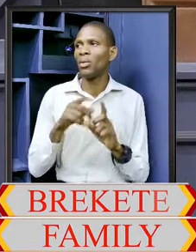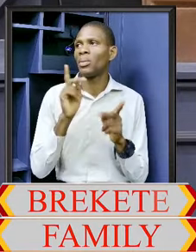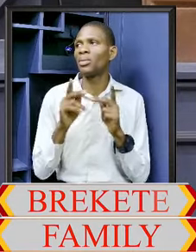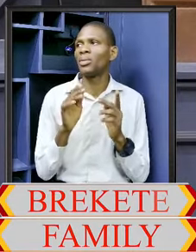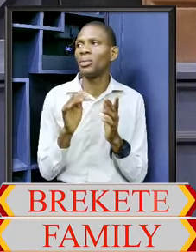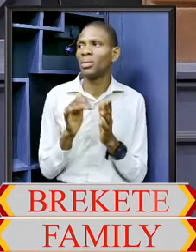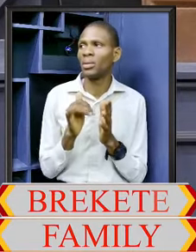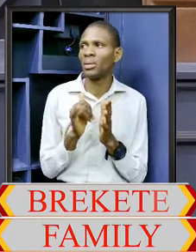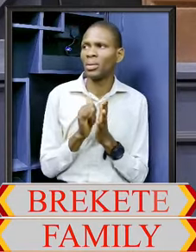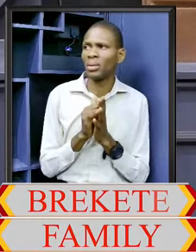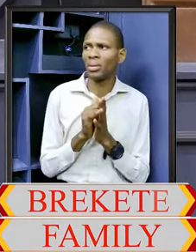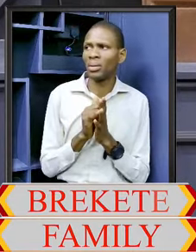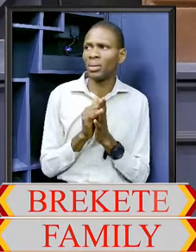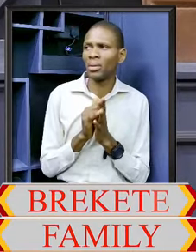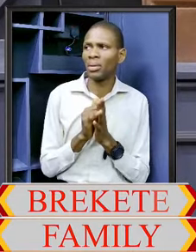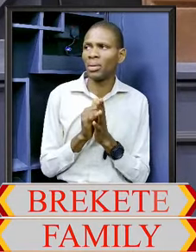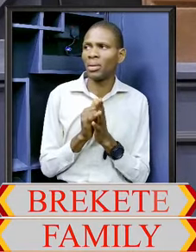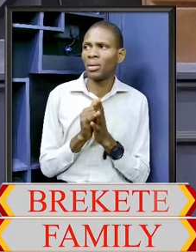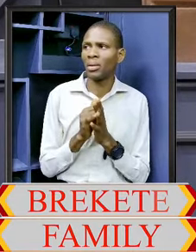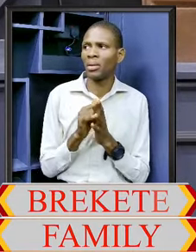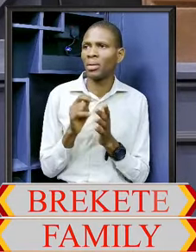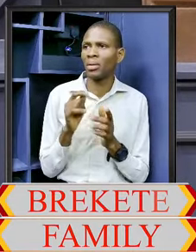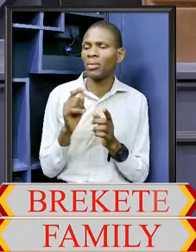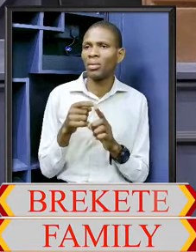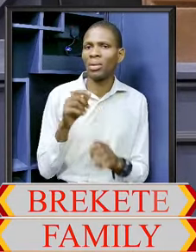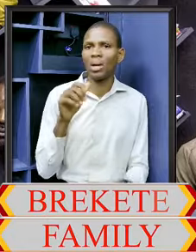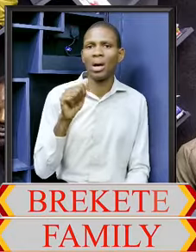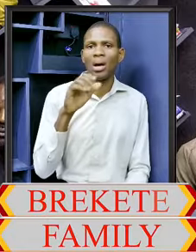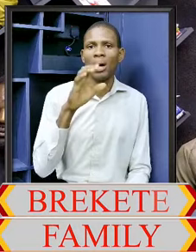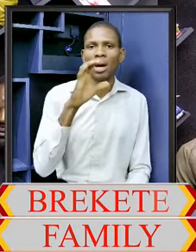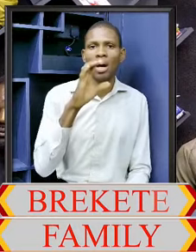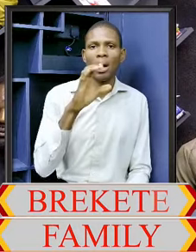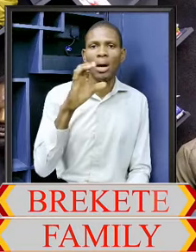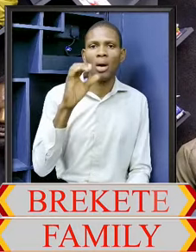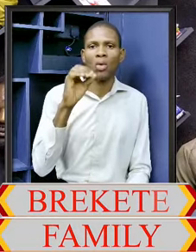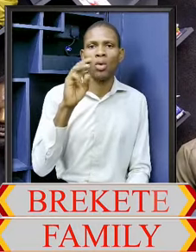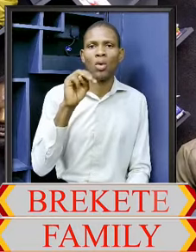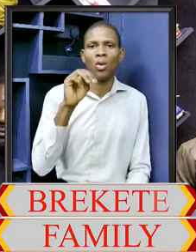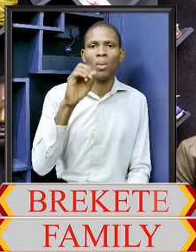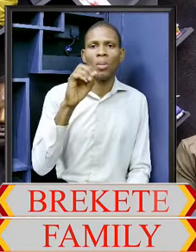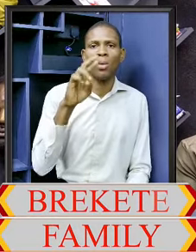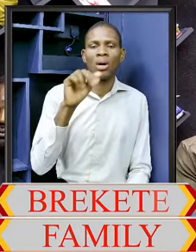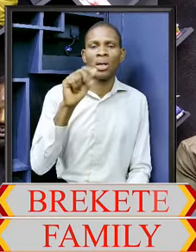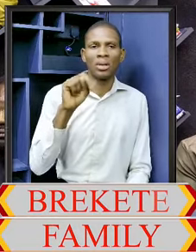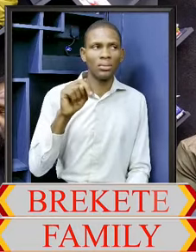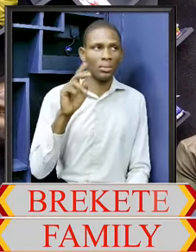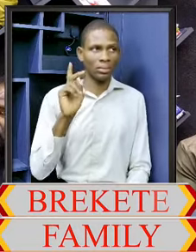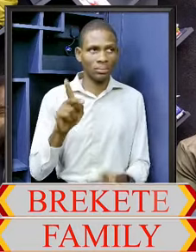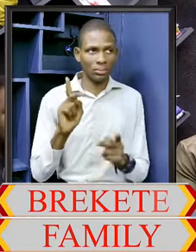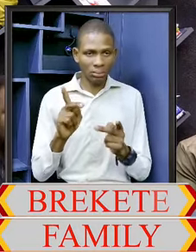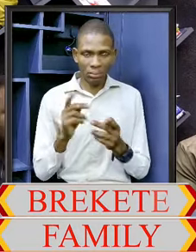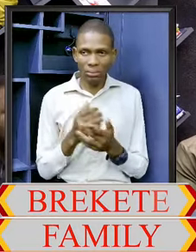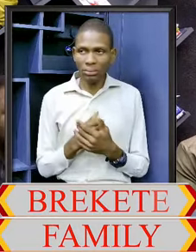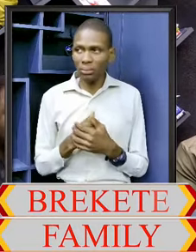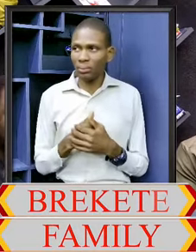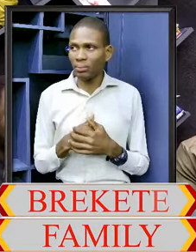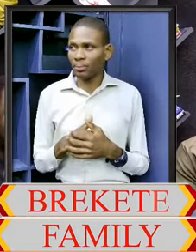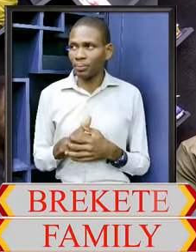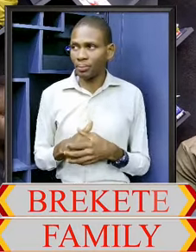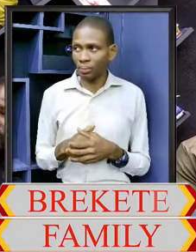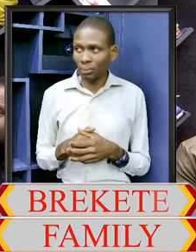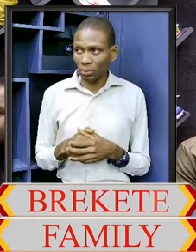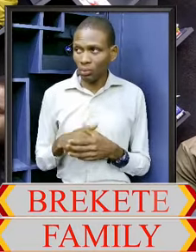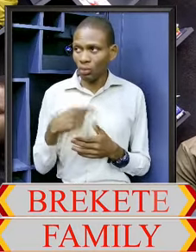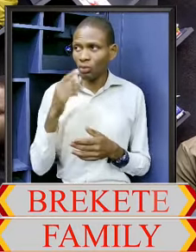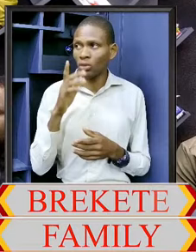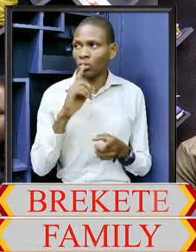who say they come from Akomora, the Akomora people, Asana Bosa and the others.